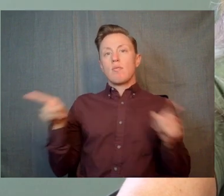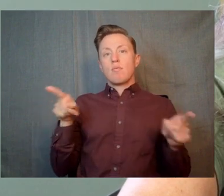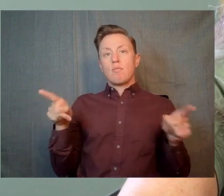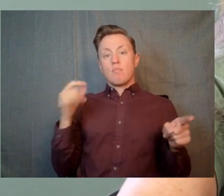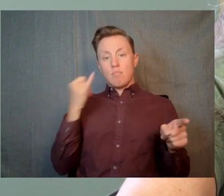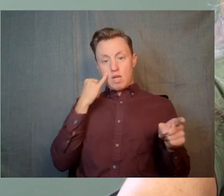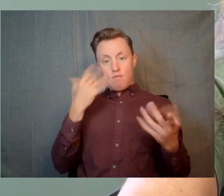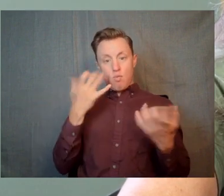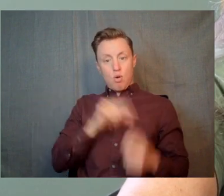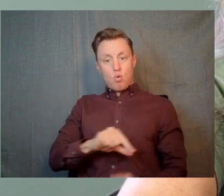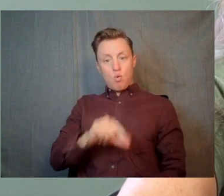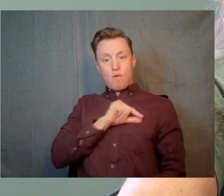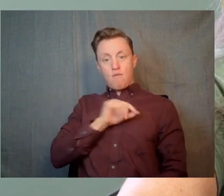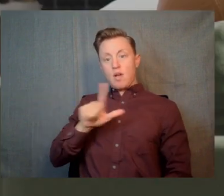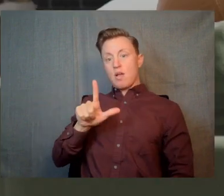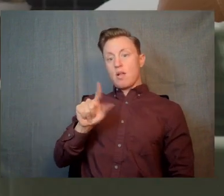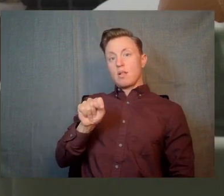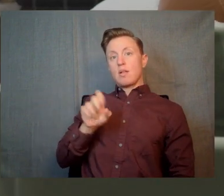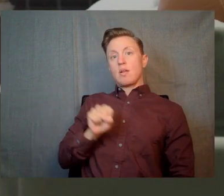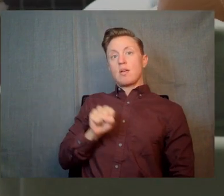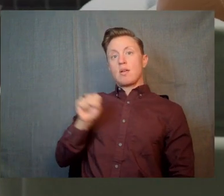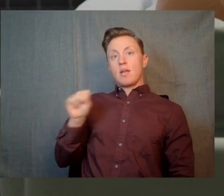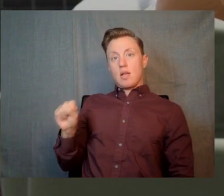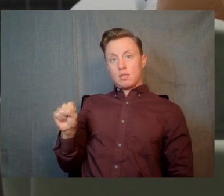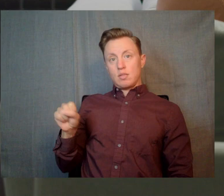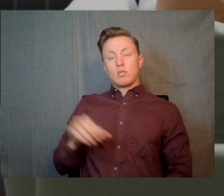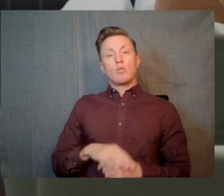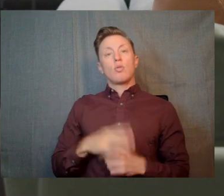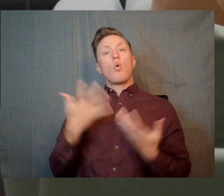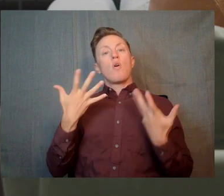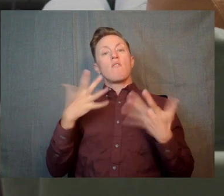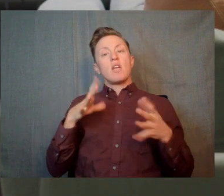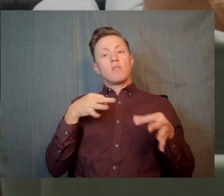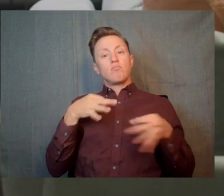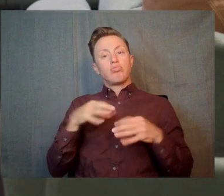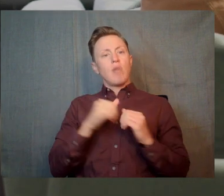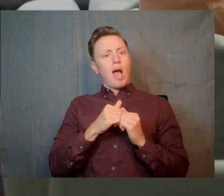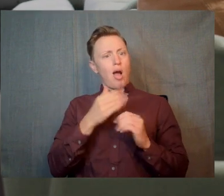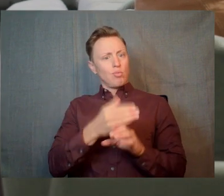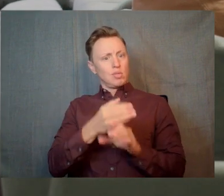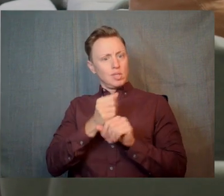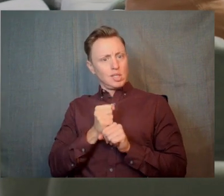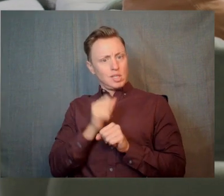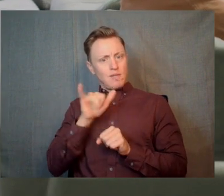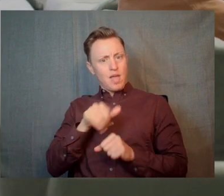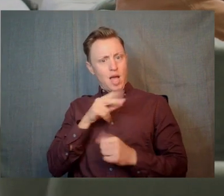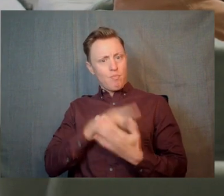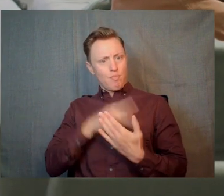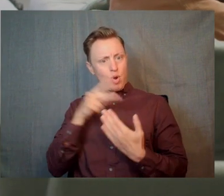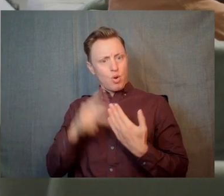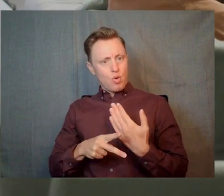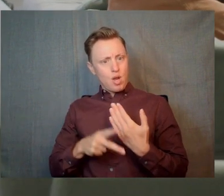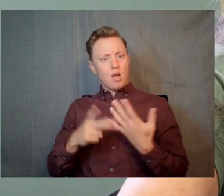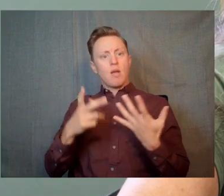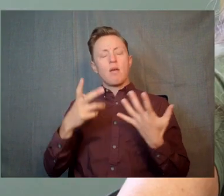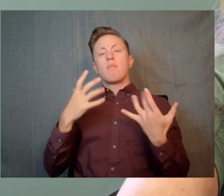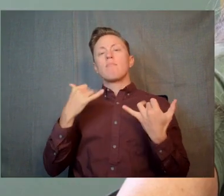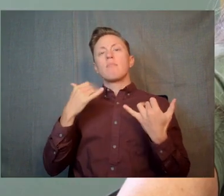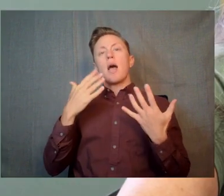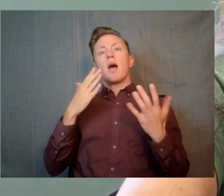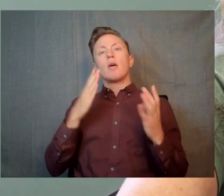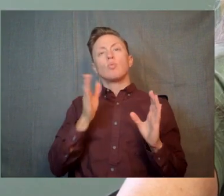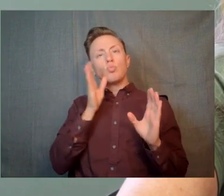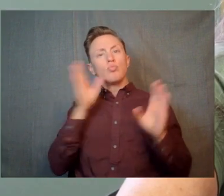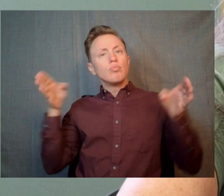for LTSS. Having explained how to receive LTSS, let's